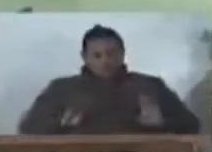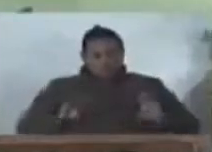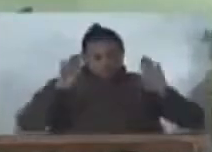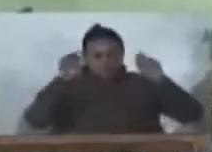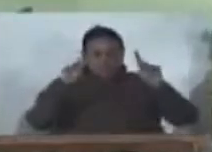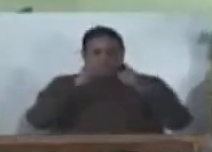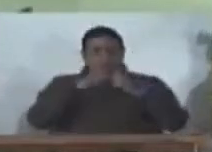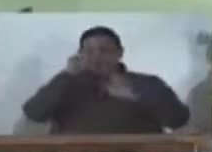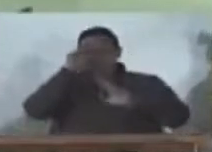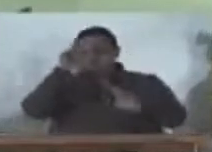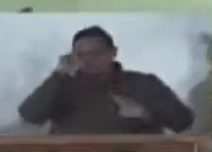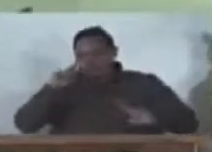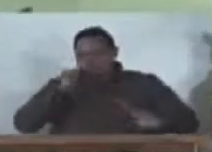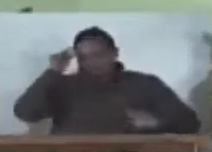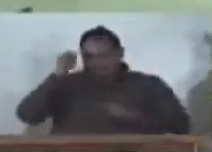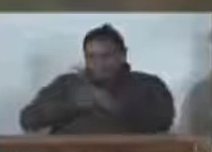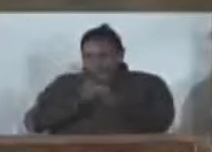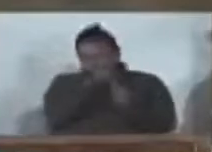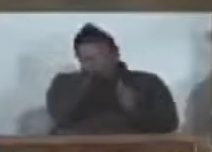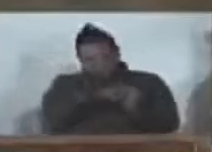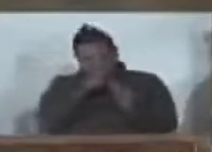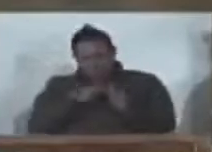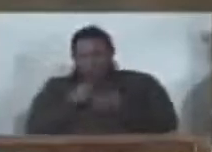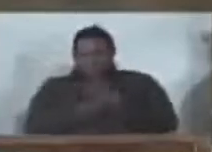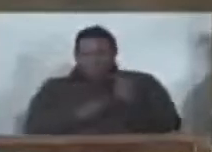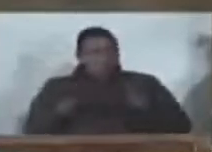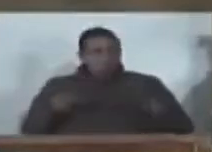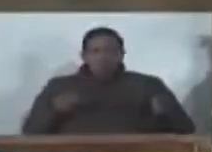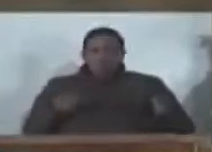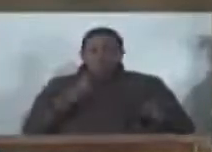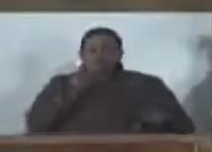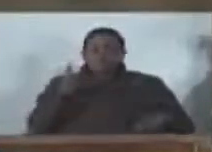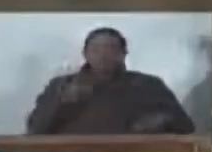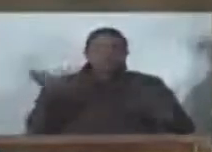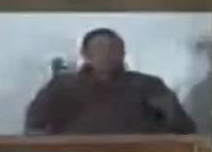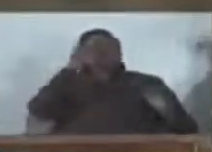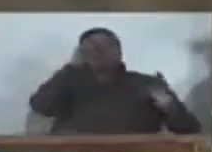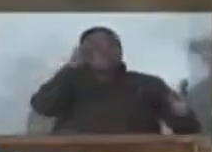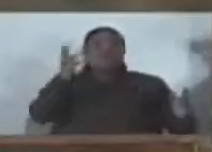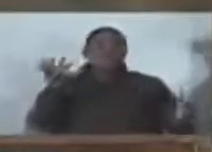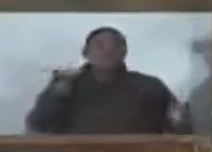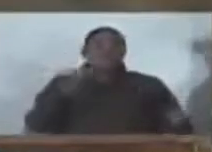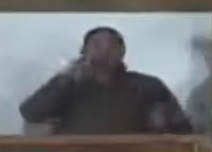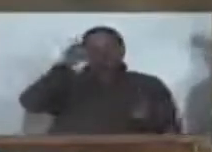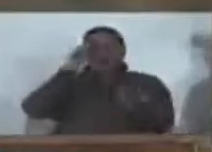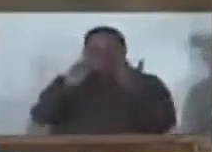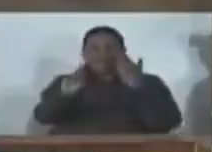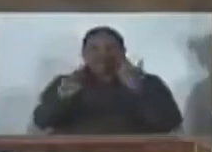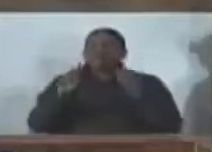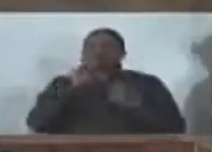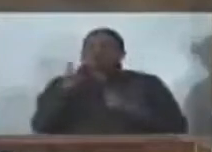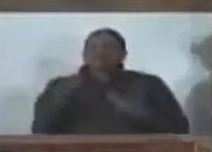respect for life. This is all about mutual respect. This is all about caring for each